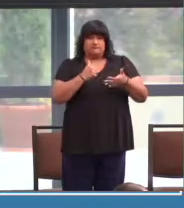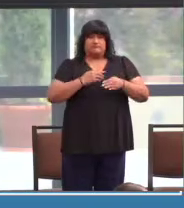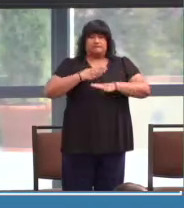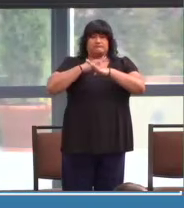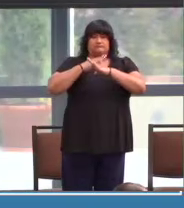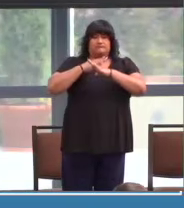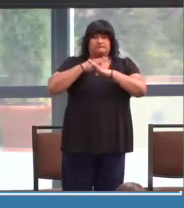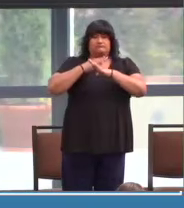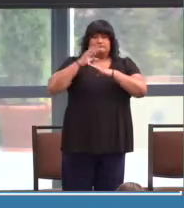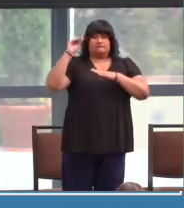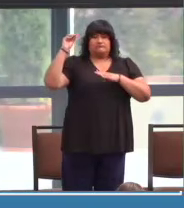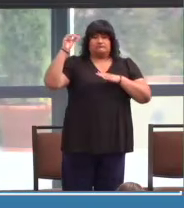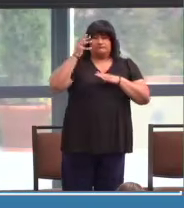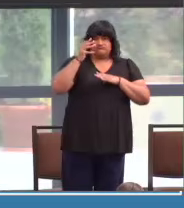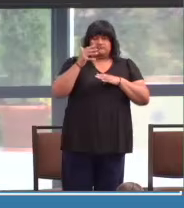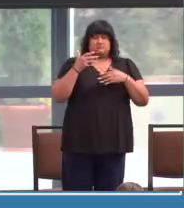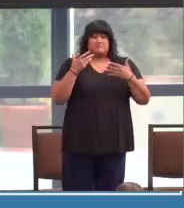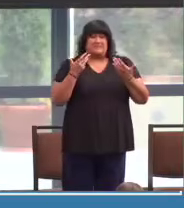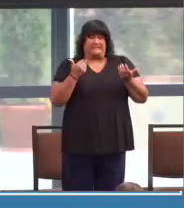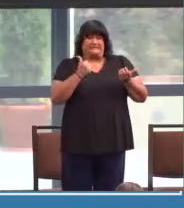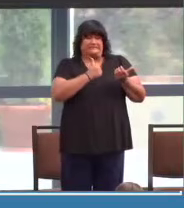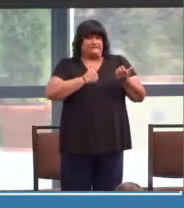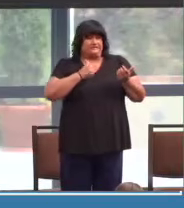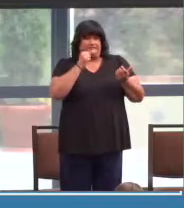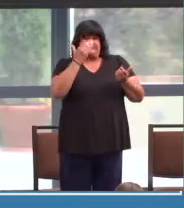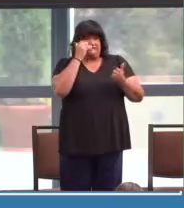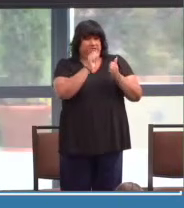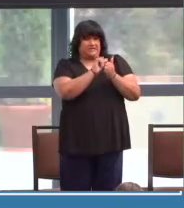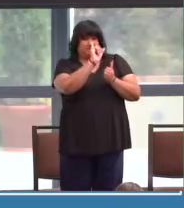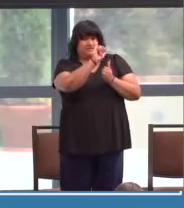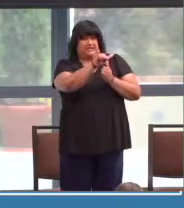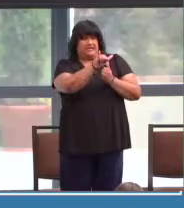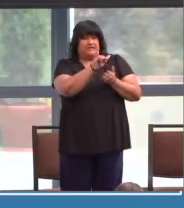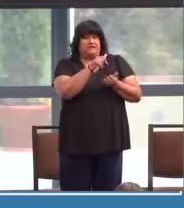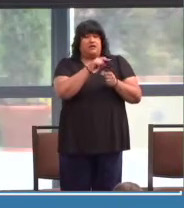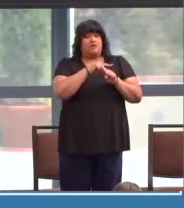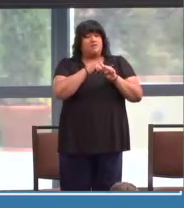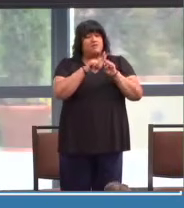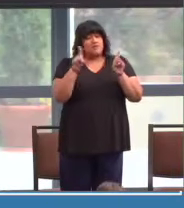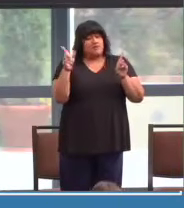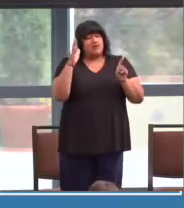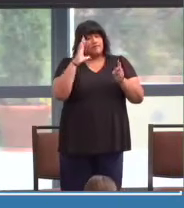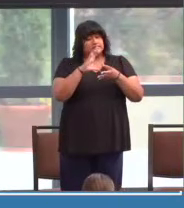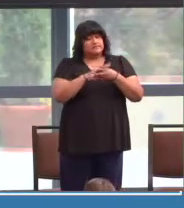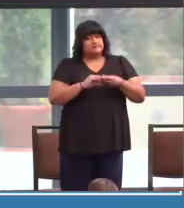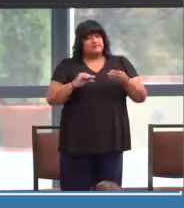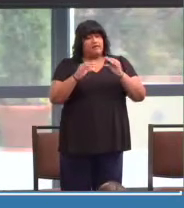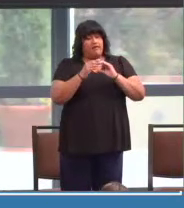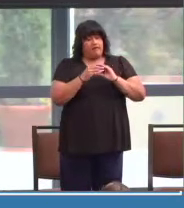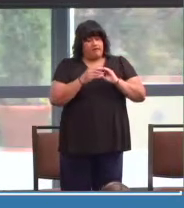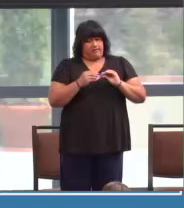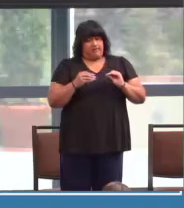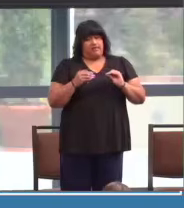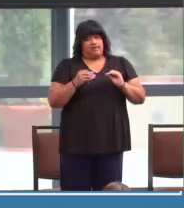Yeah. I'm sorry, I'm not familiar with that one. I'll say that with supplements, you